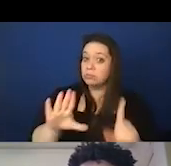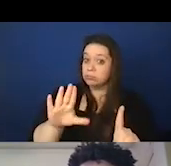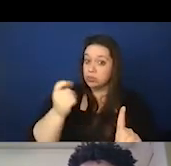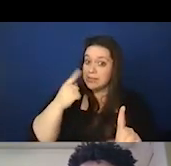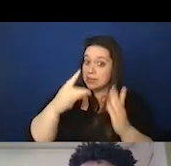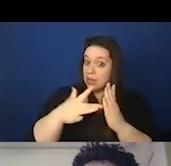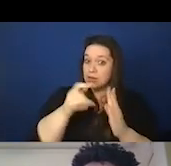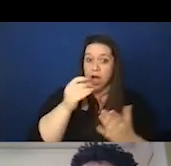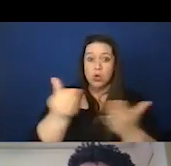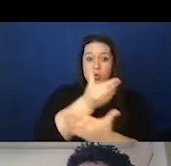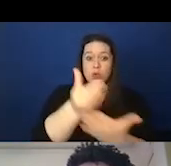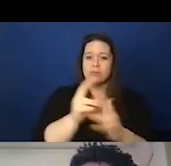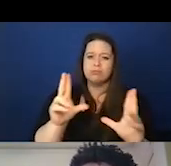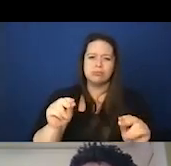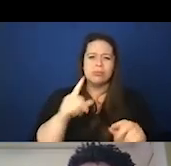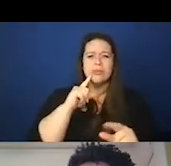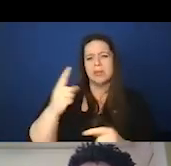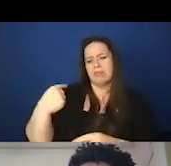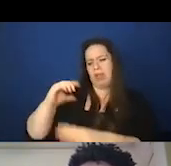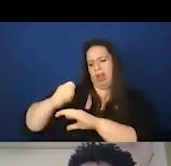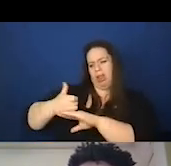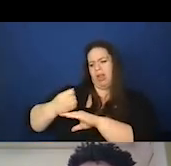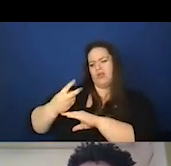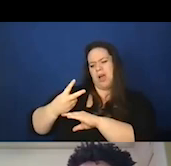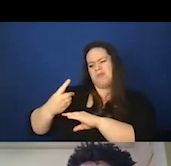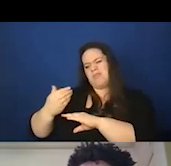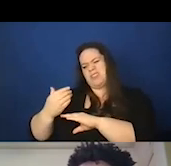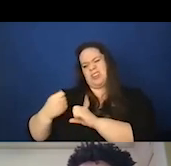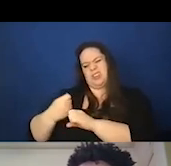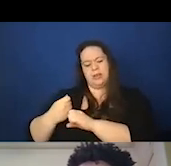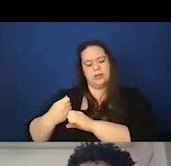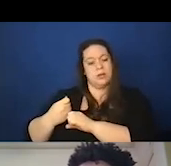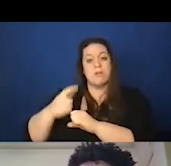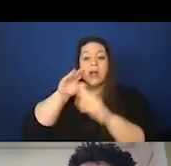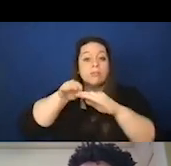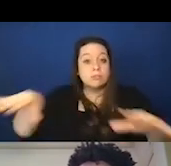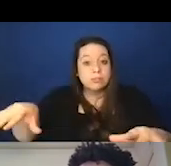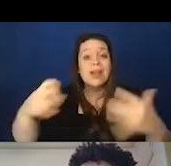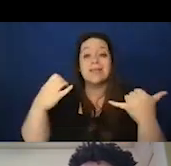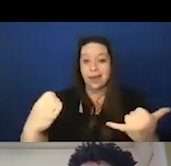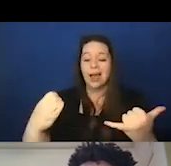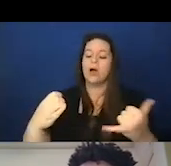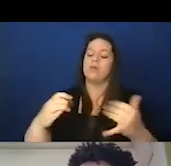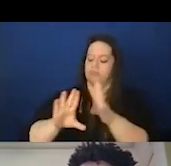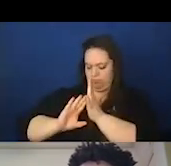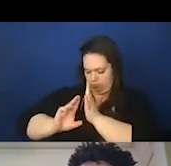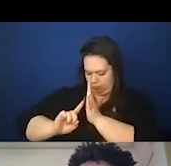to 15 years, is now really being put out in the public this way. But it's showing that it really works